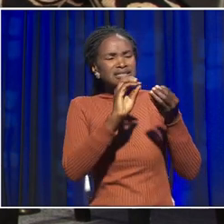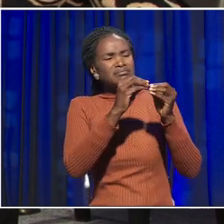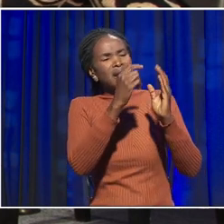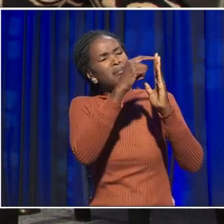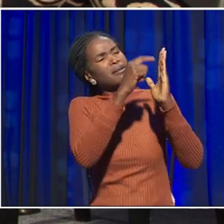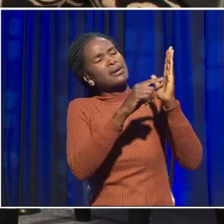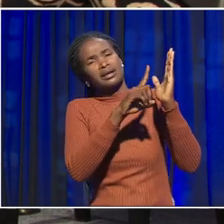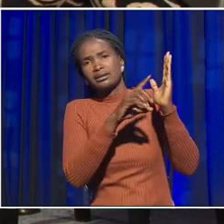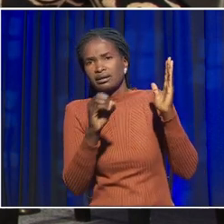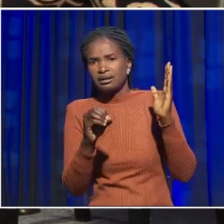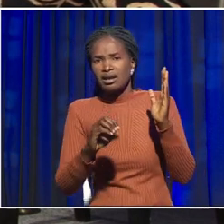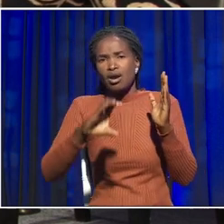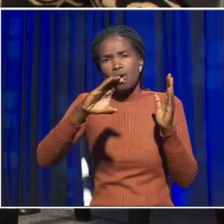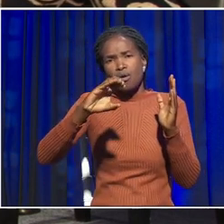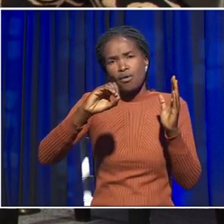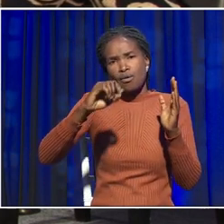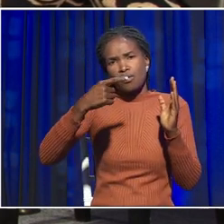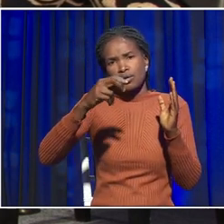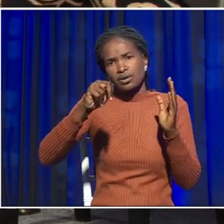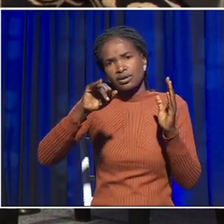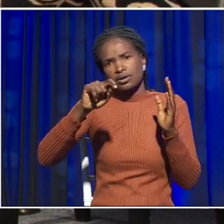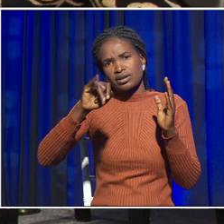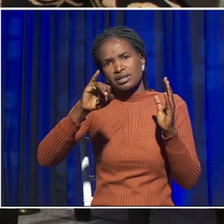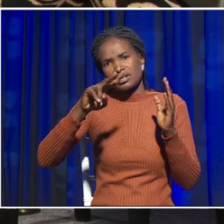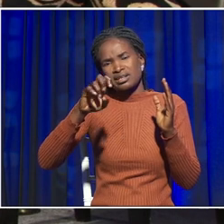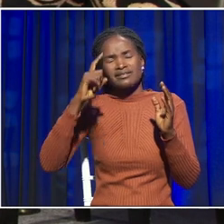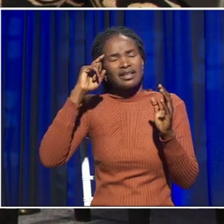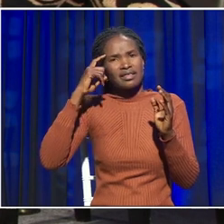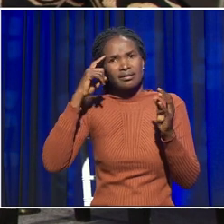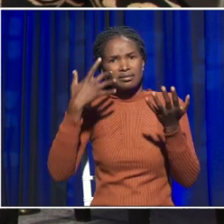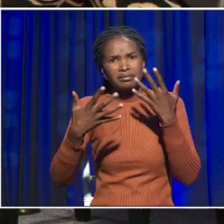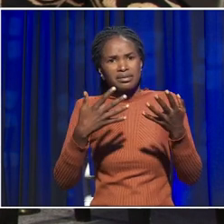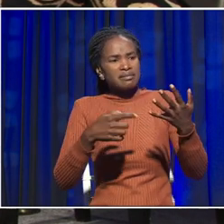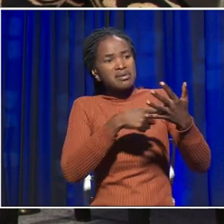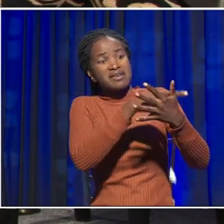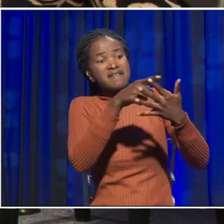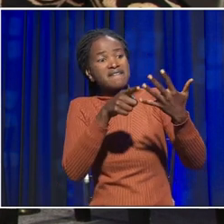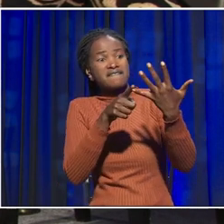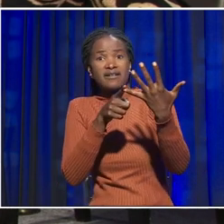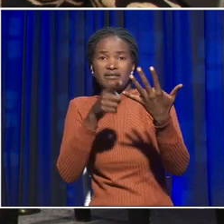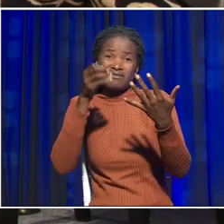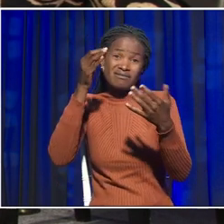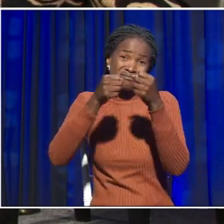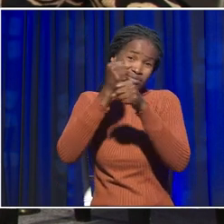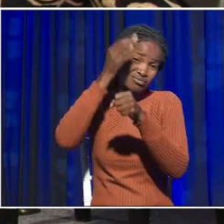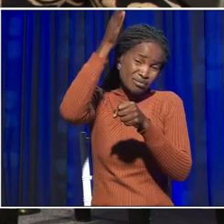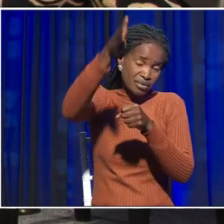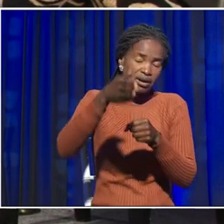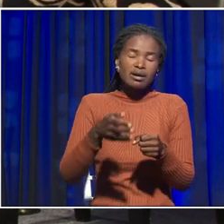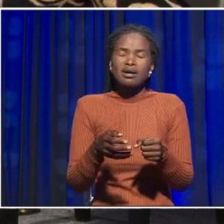have a feeling that cognitive flexibility is going to rank among the first five in a few years.